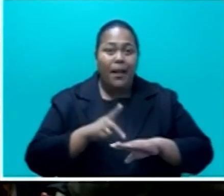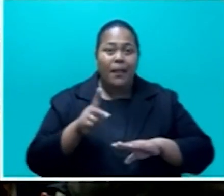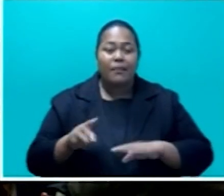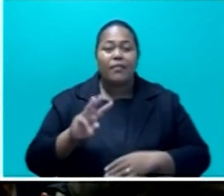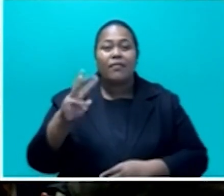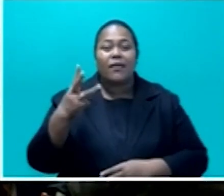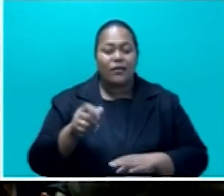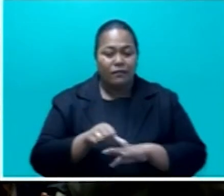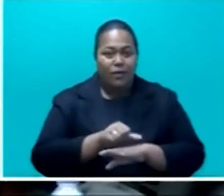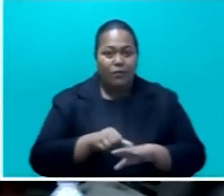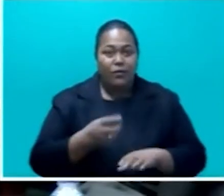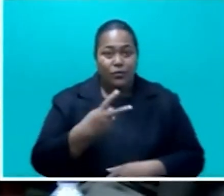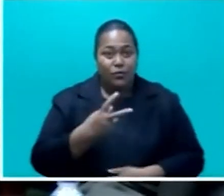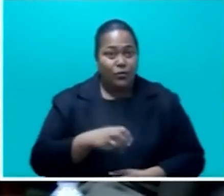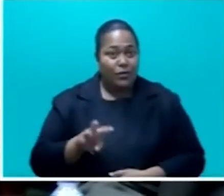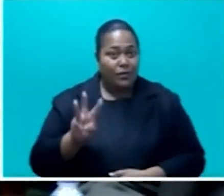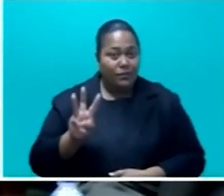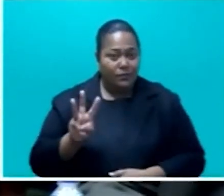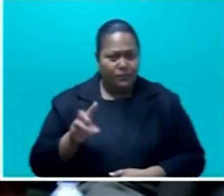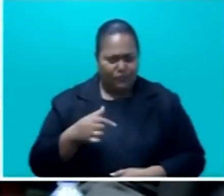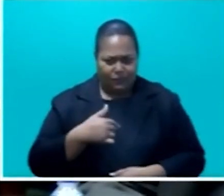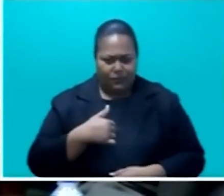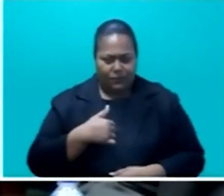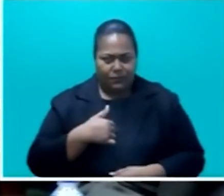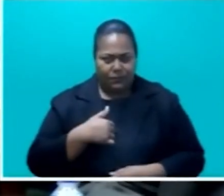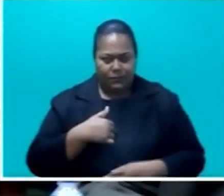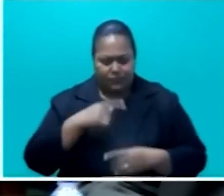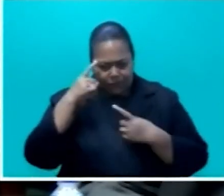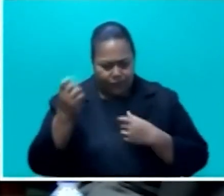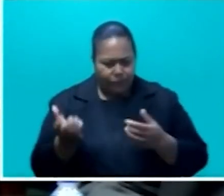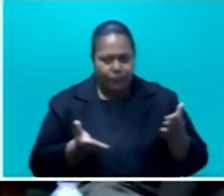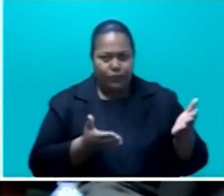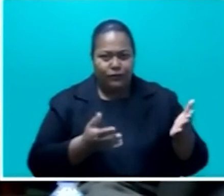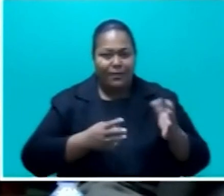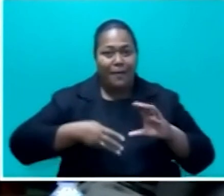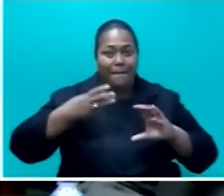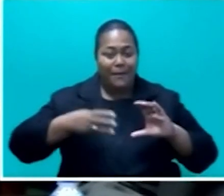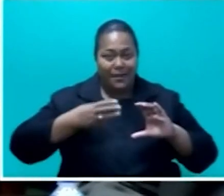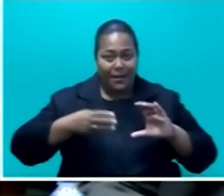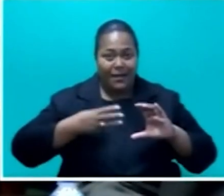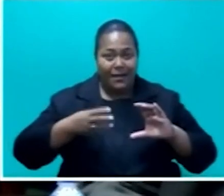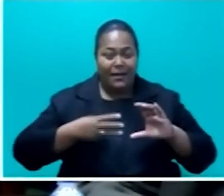2023, I move that the Media Industry Development Repeal Bill